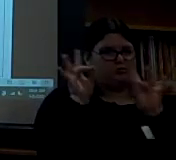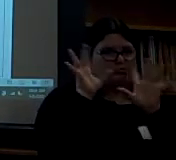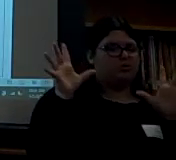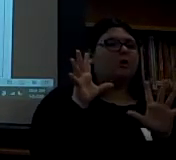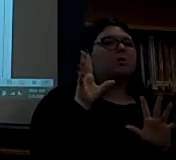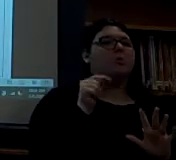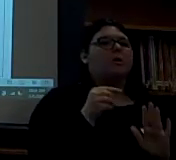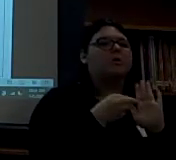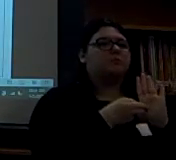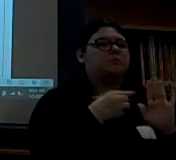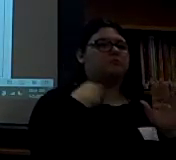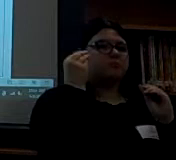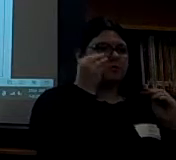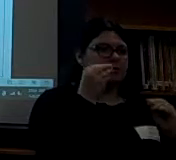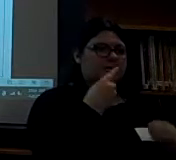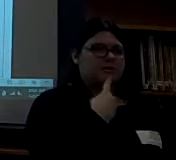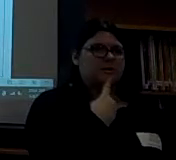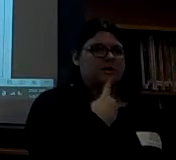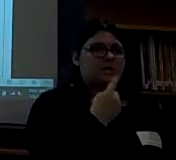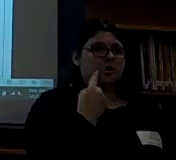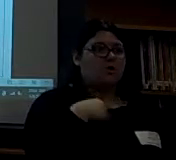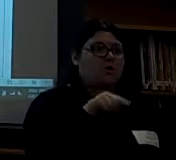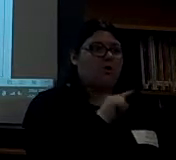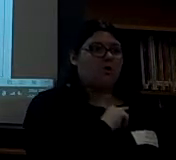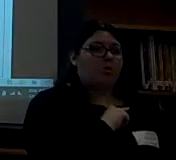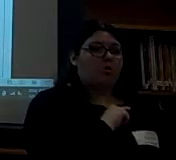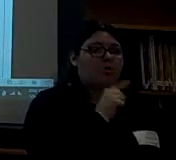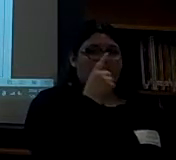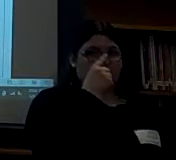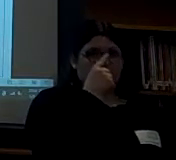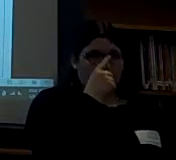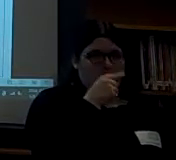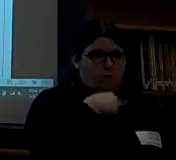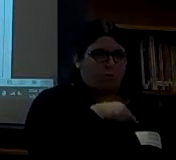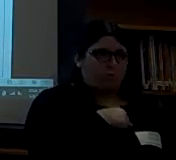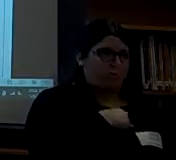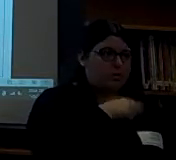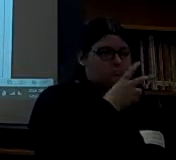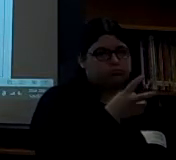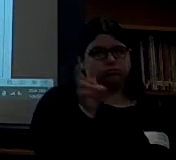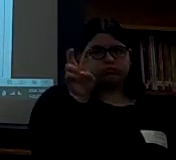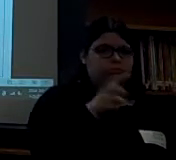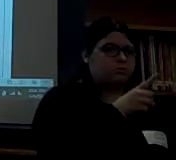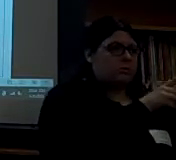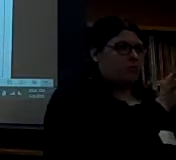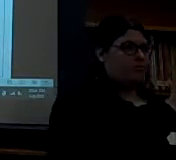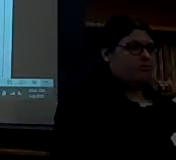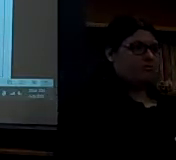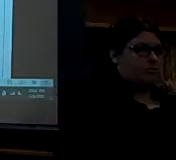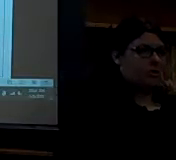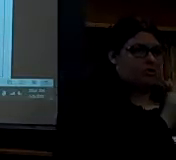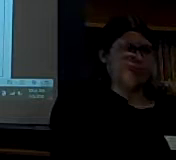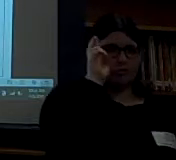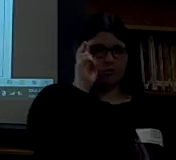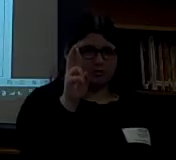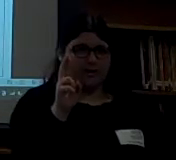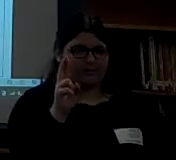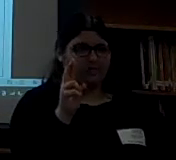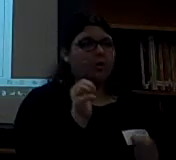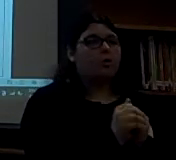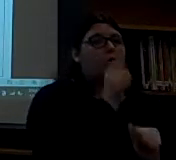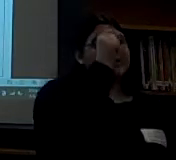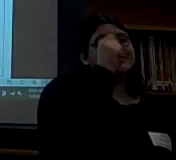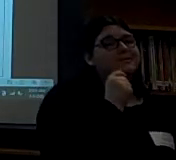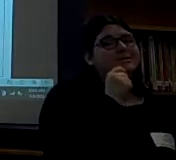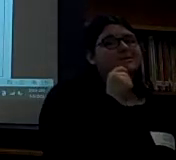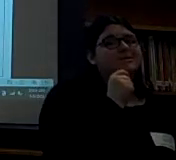here. The model I teach parents is basically, we balance, no matter how old our child is, being firm with respectful. So what you do with teenagers, and yes,